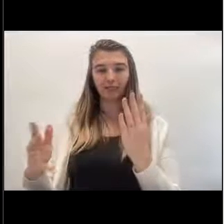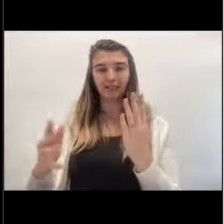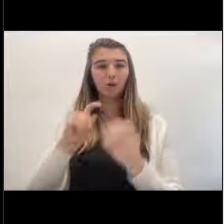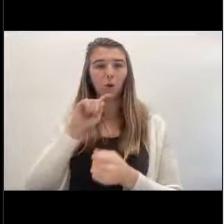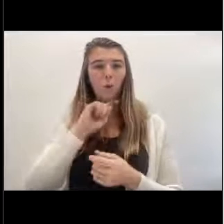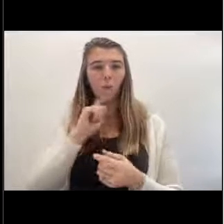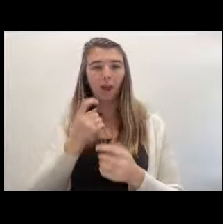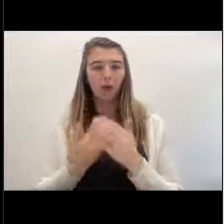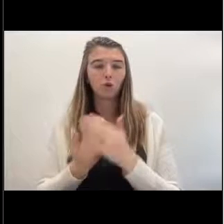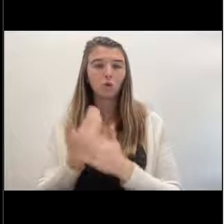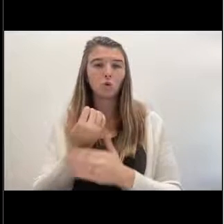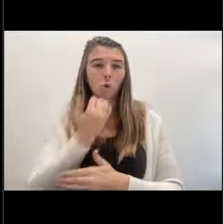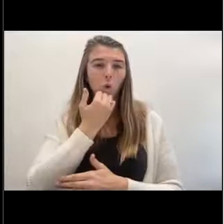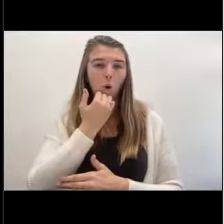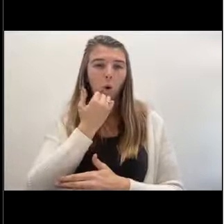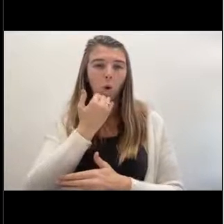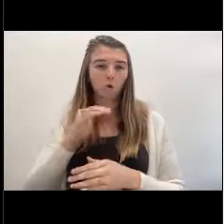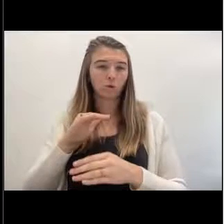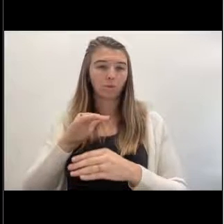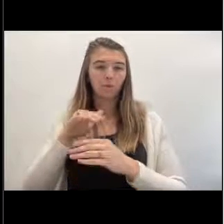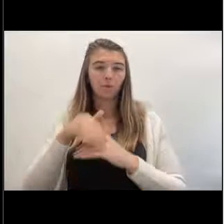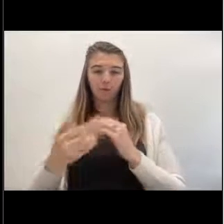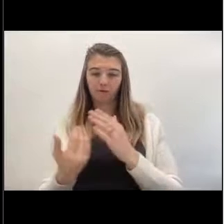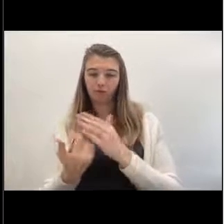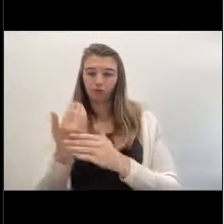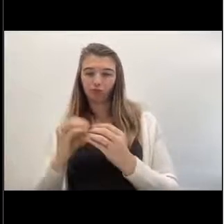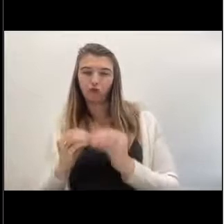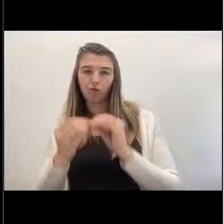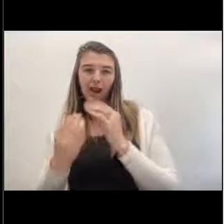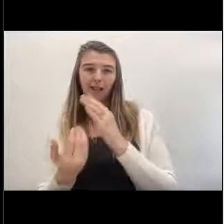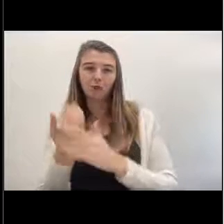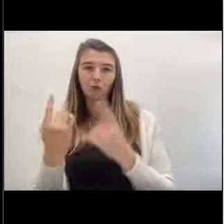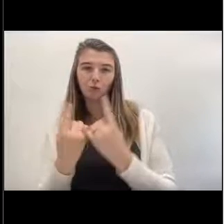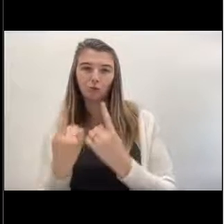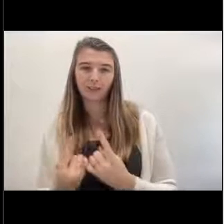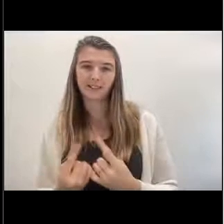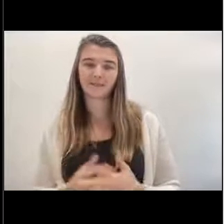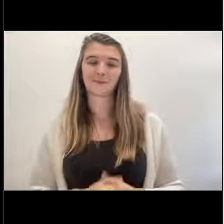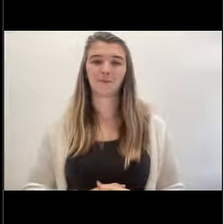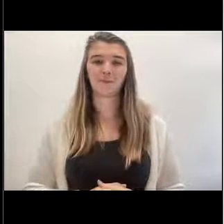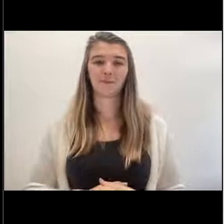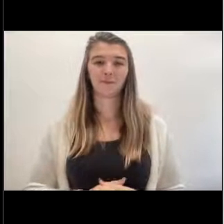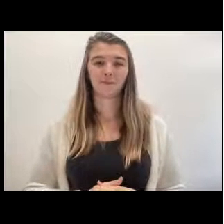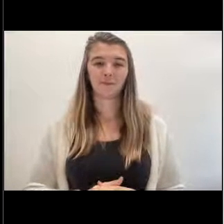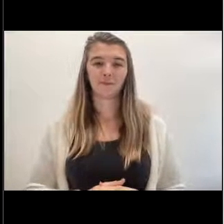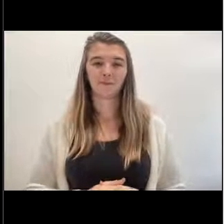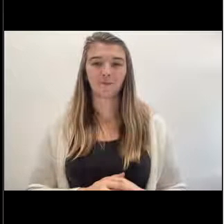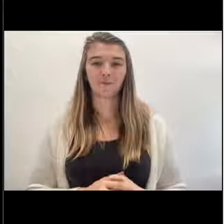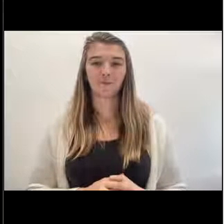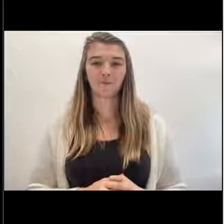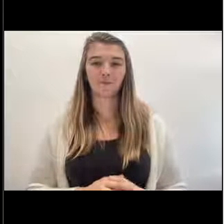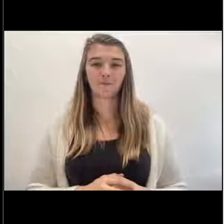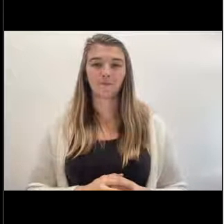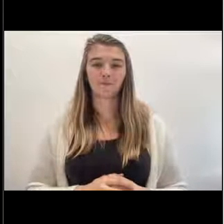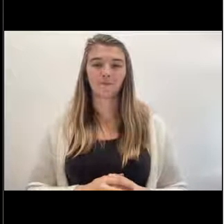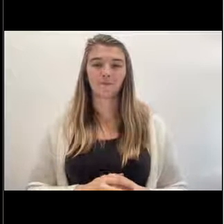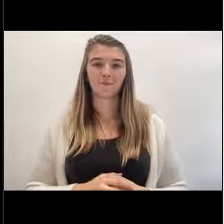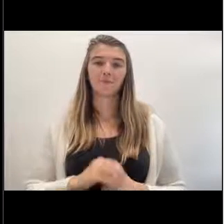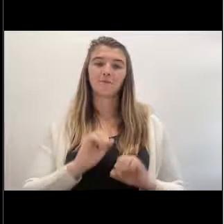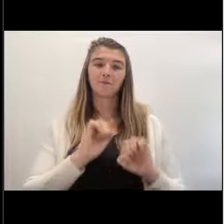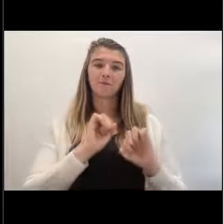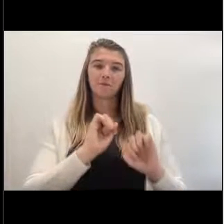metabolism of ethylene glycol and terephthalic acid. So because Pseudomonas umsongensis can grow on ethylene glycol, but